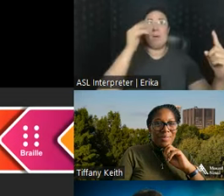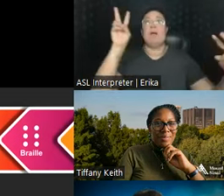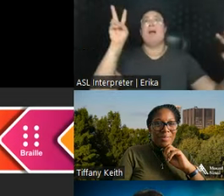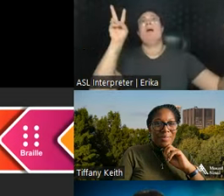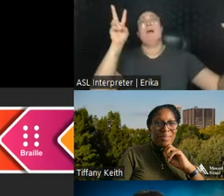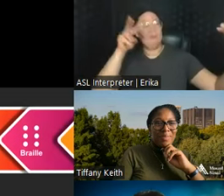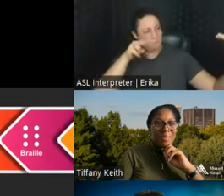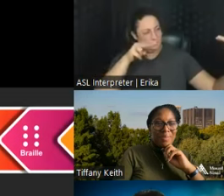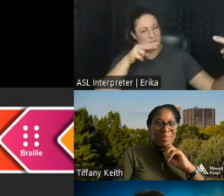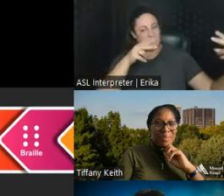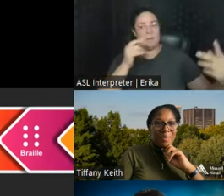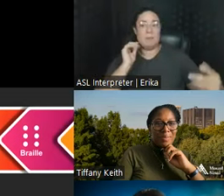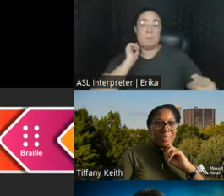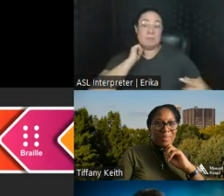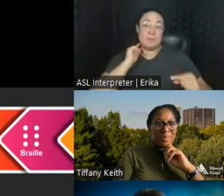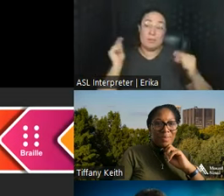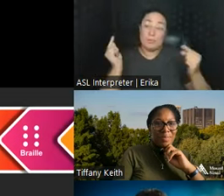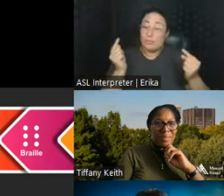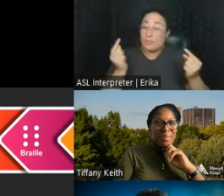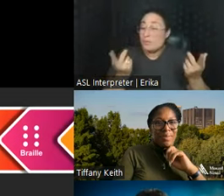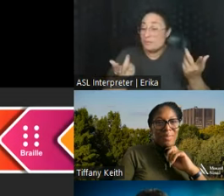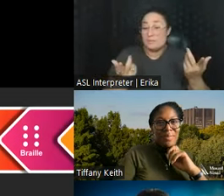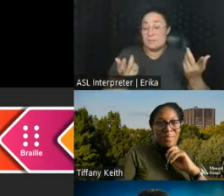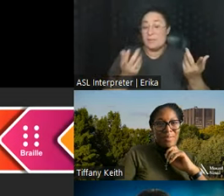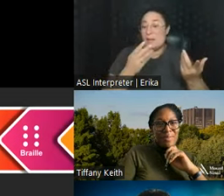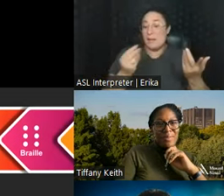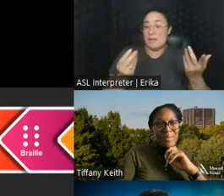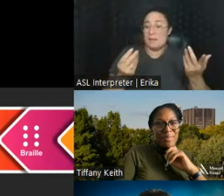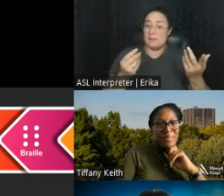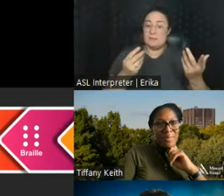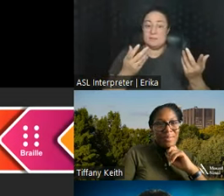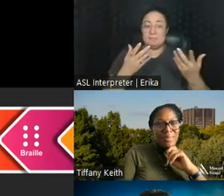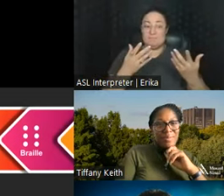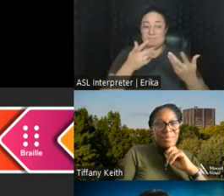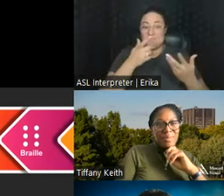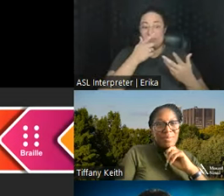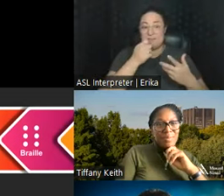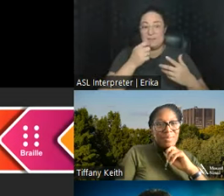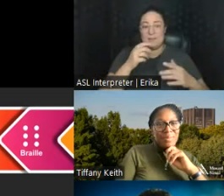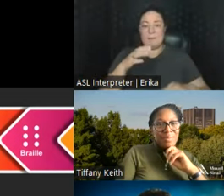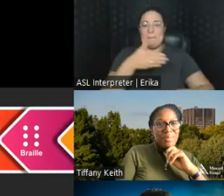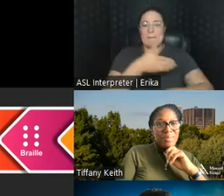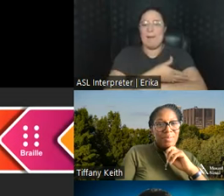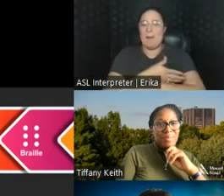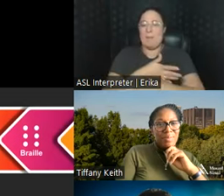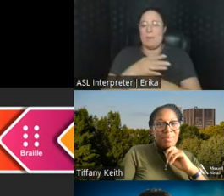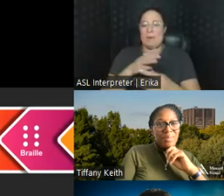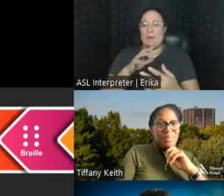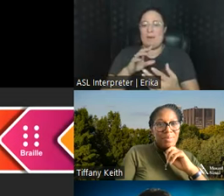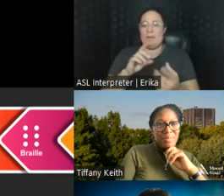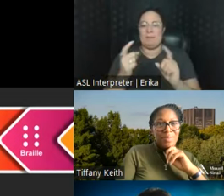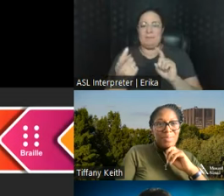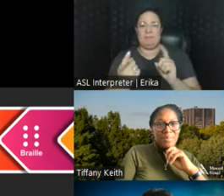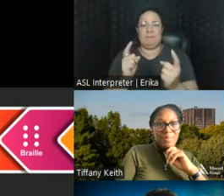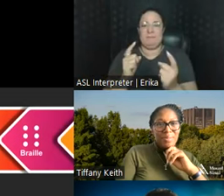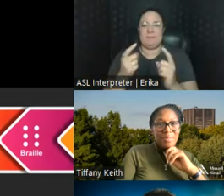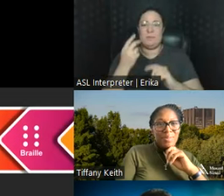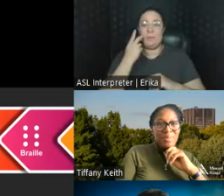one, you know, my neck might start to hurt. And for two, it creates an interesting power dynamic. You know, when you think of the